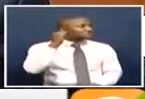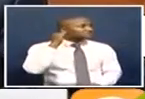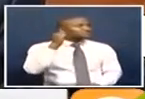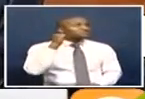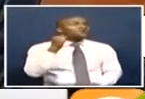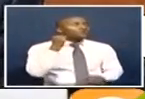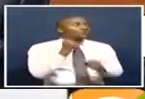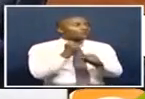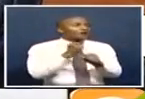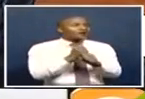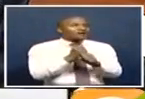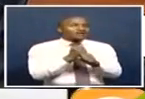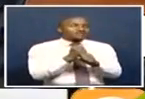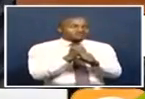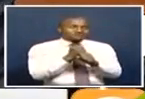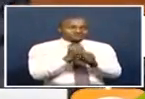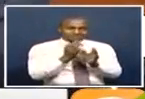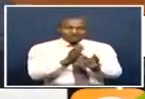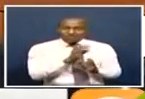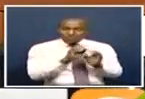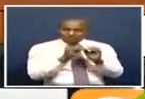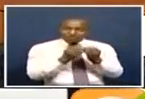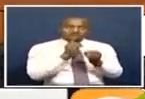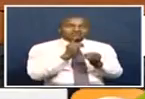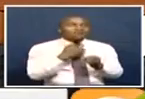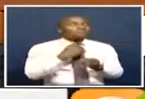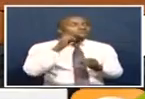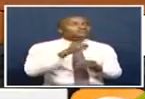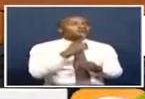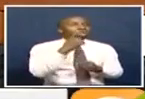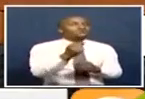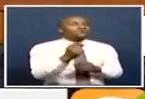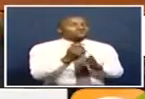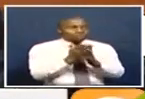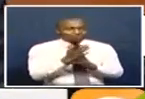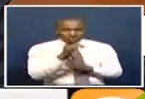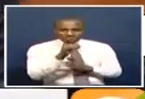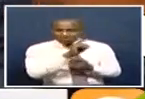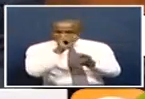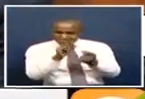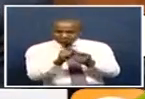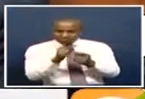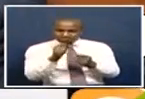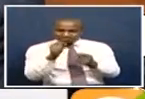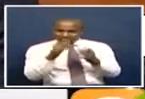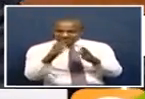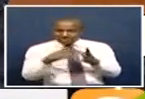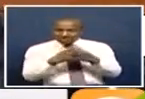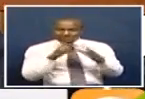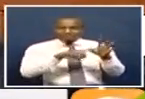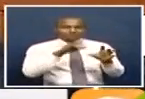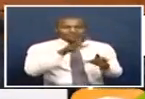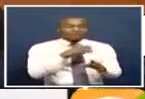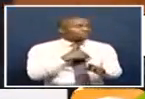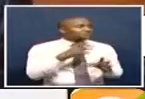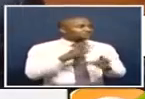workers' organization by saying I must go through a certain given political party so that I go to parliament. I will never do that.